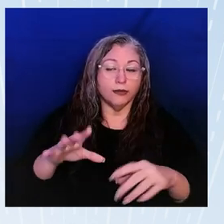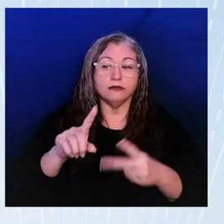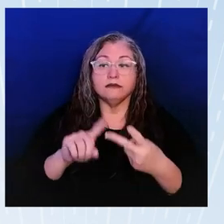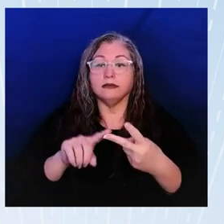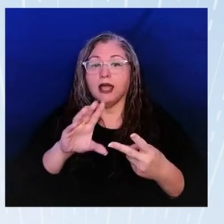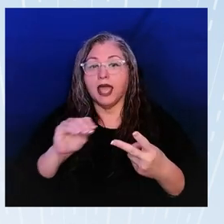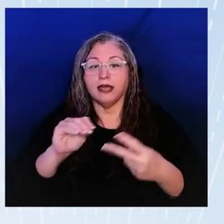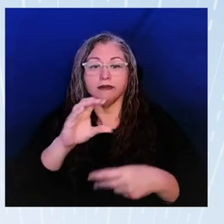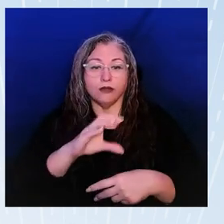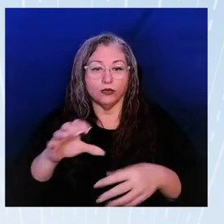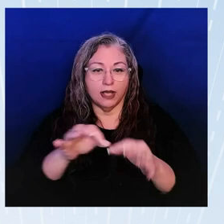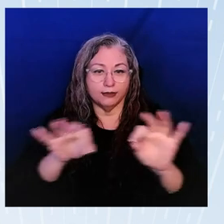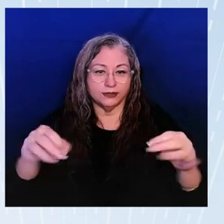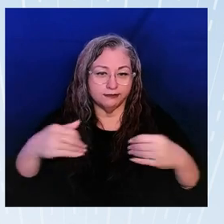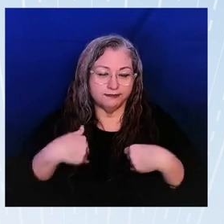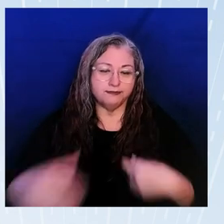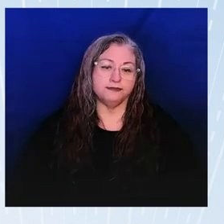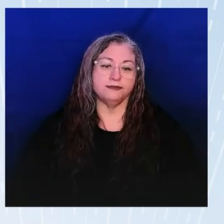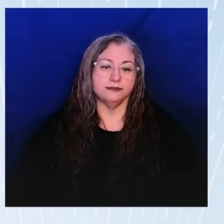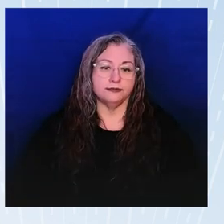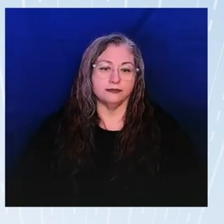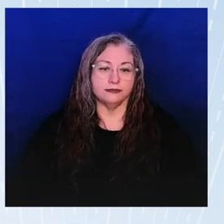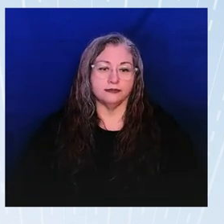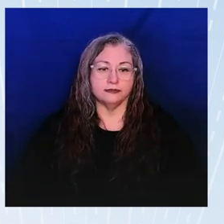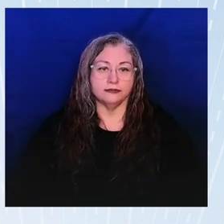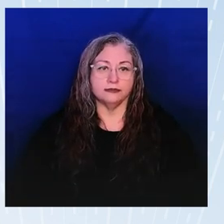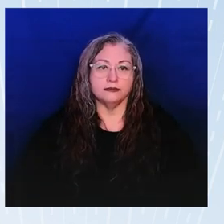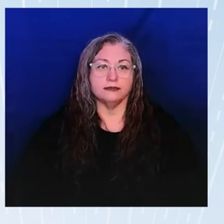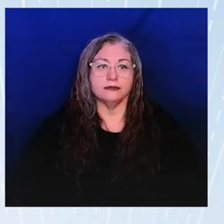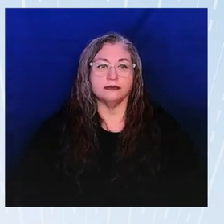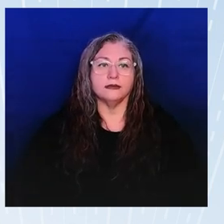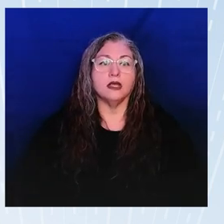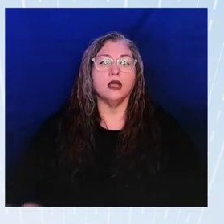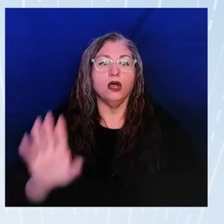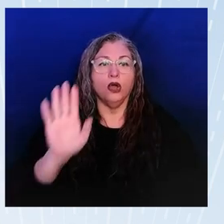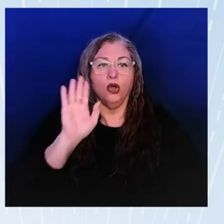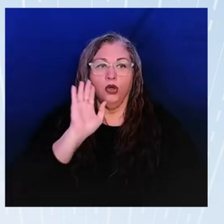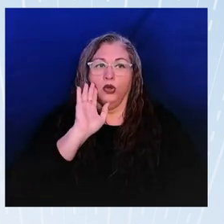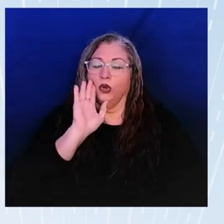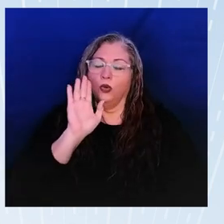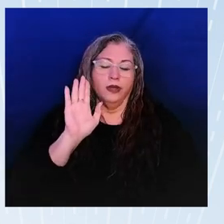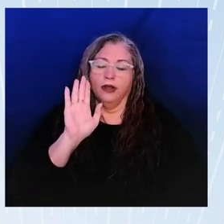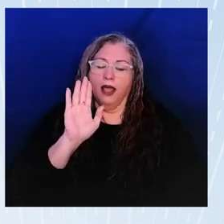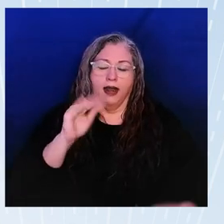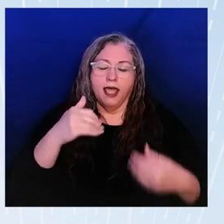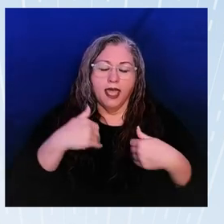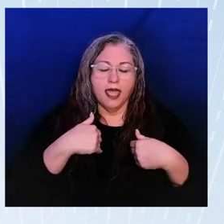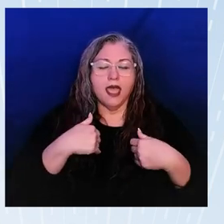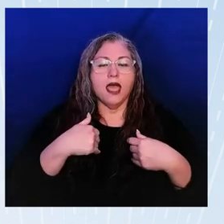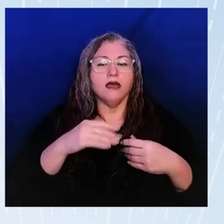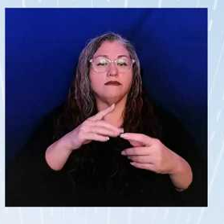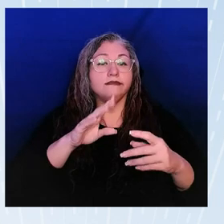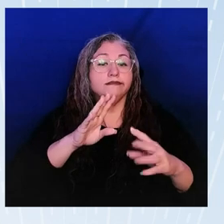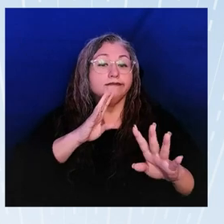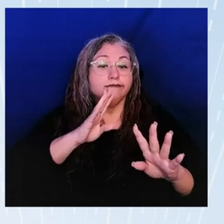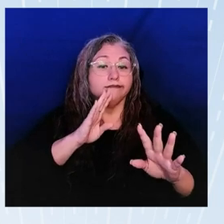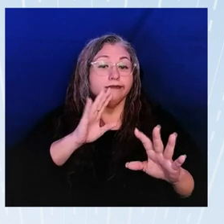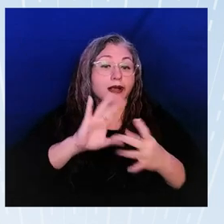closed captioning. We will not be having oral comments at this meeting. However, you may submit written comments to our email address,